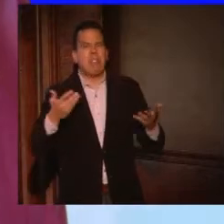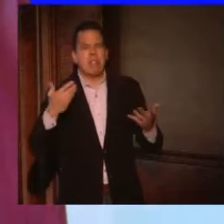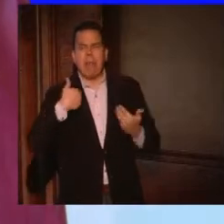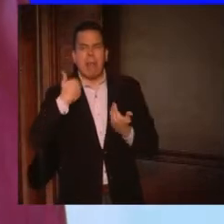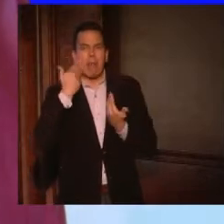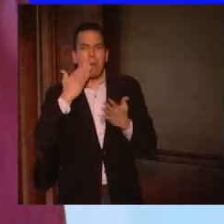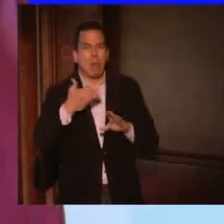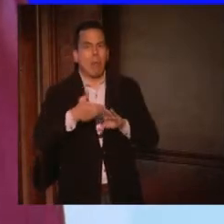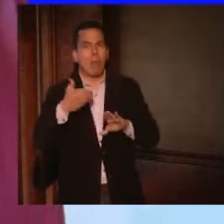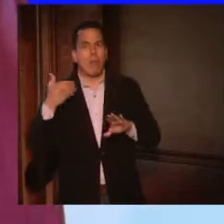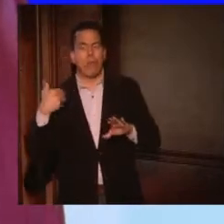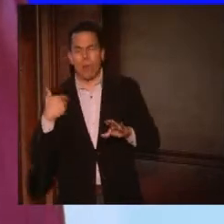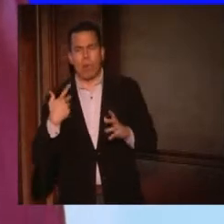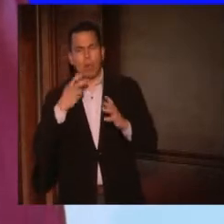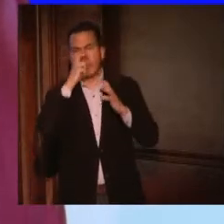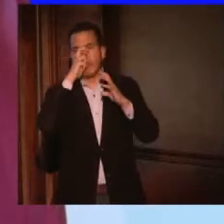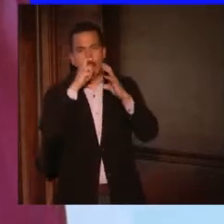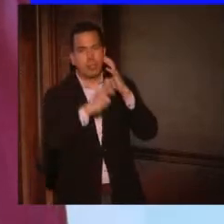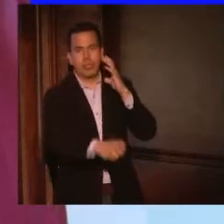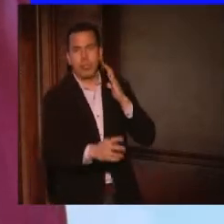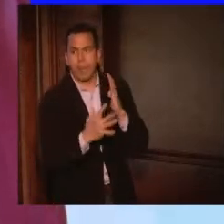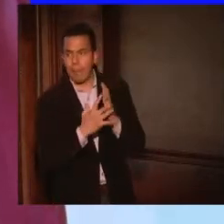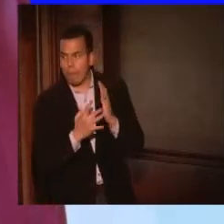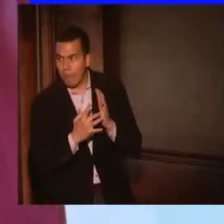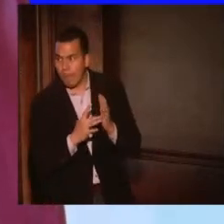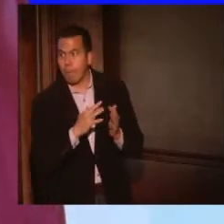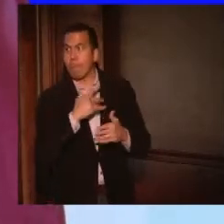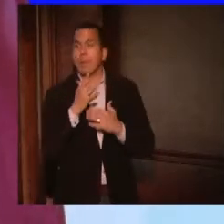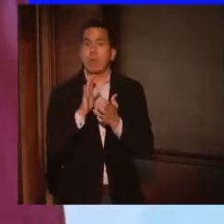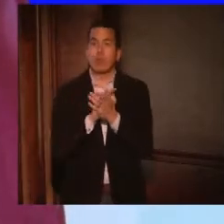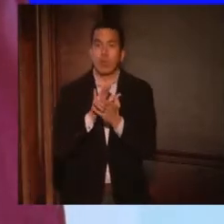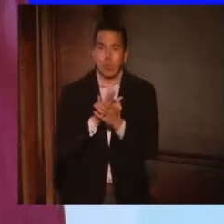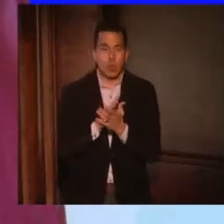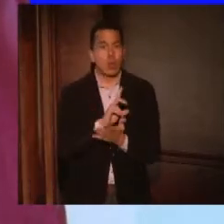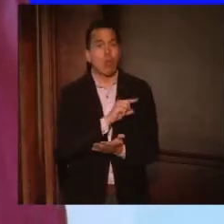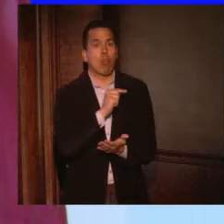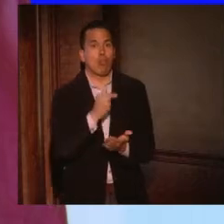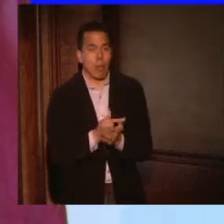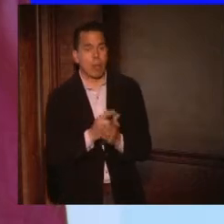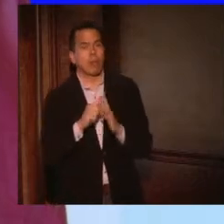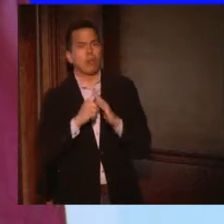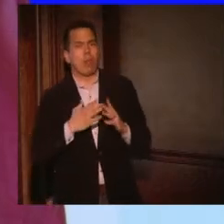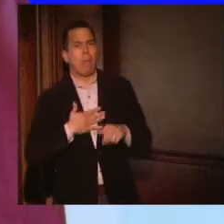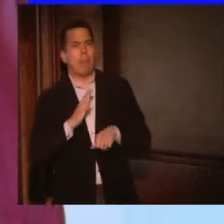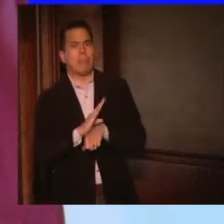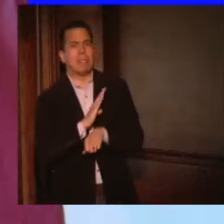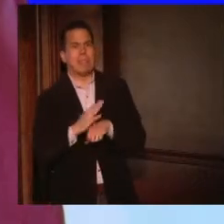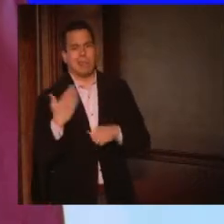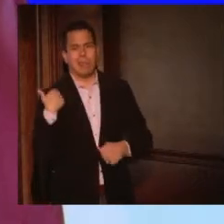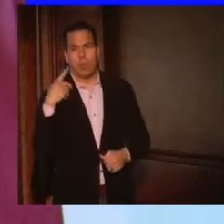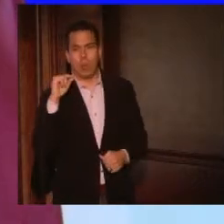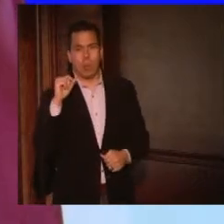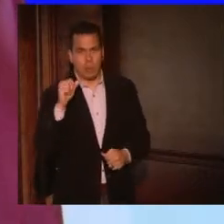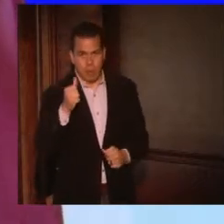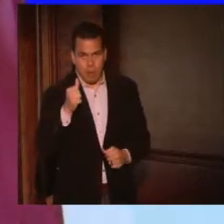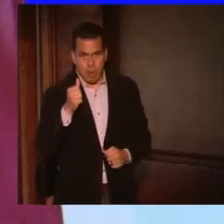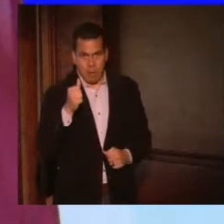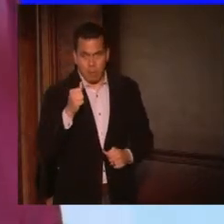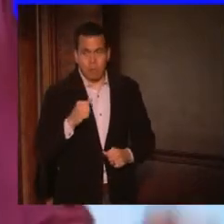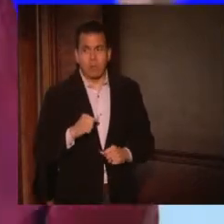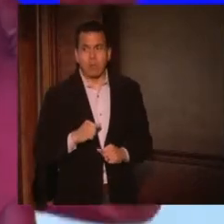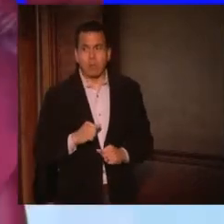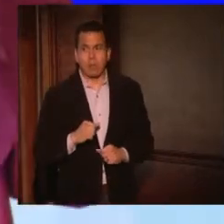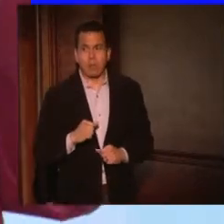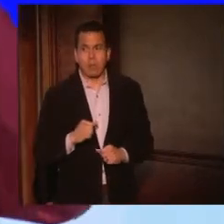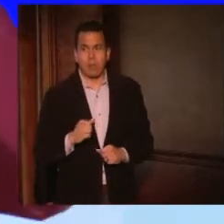in computer science. I went to faculty and I graduated and I started my business in 2010. And at that time,